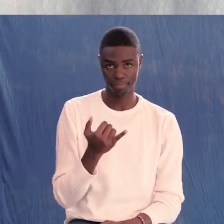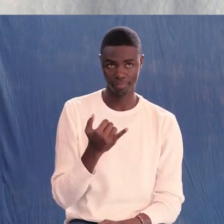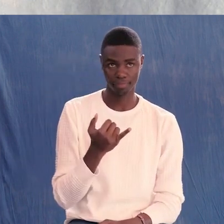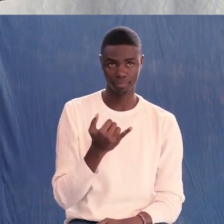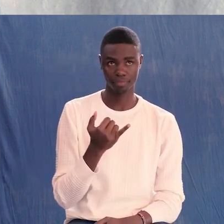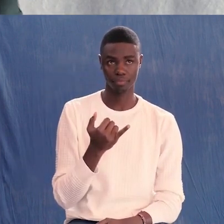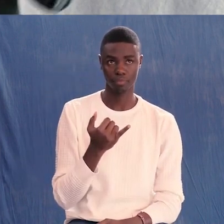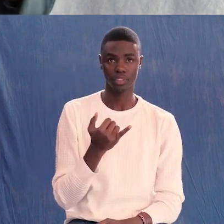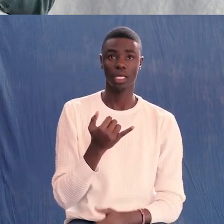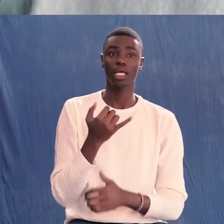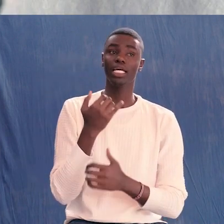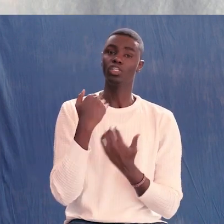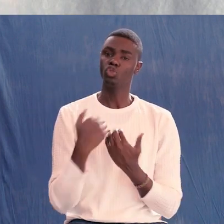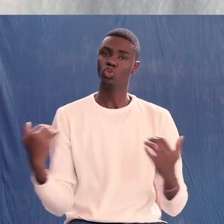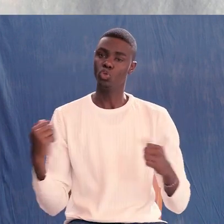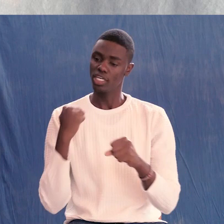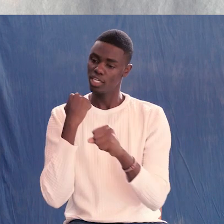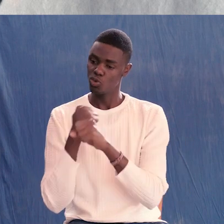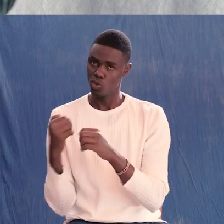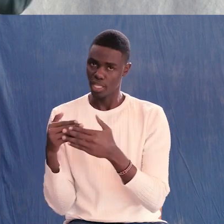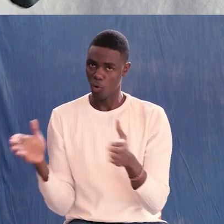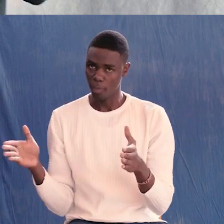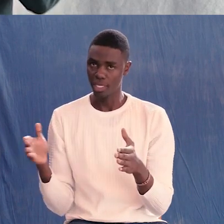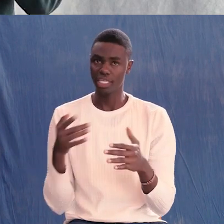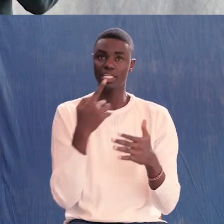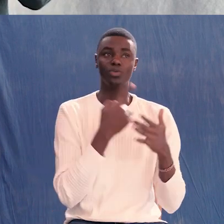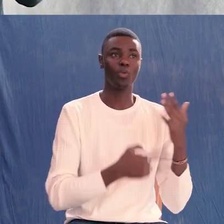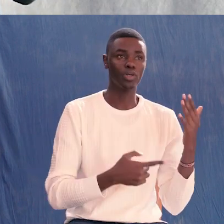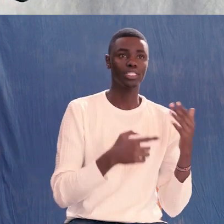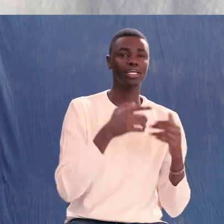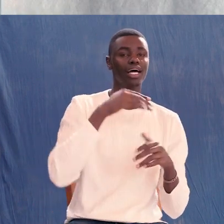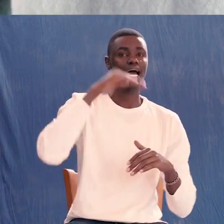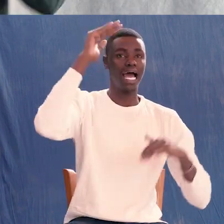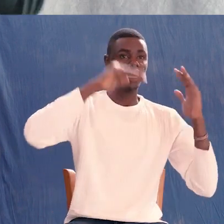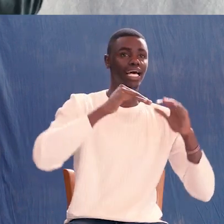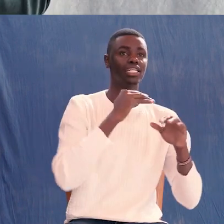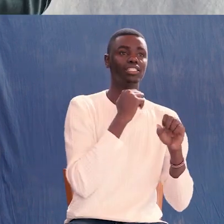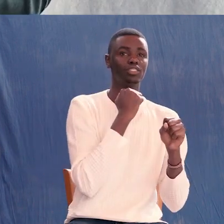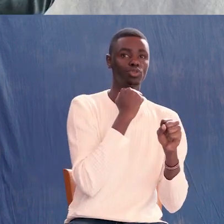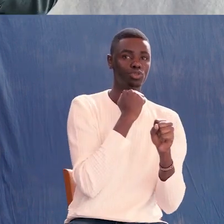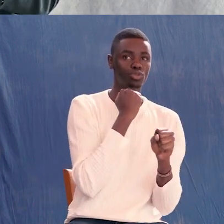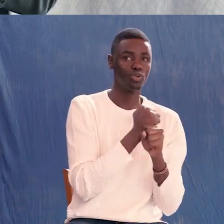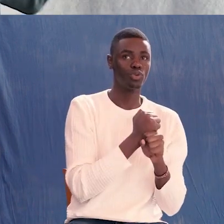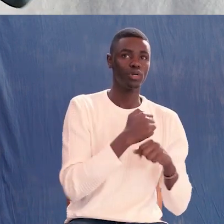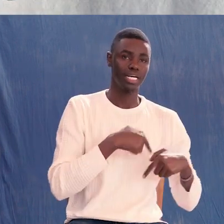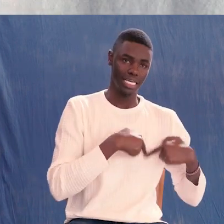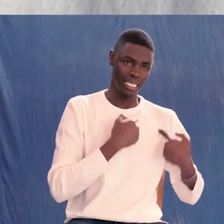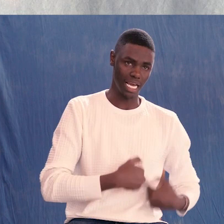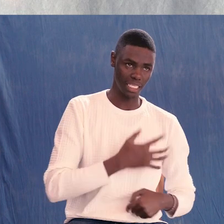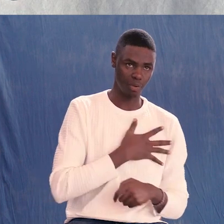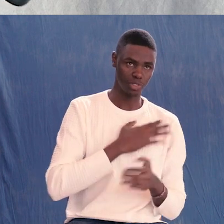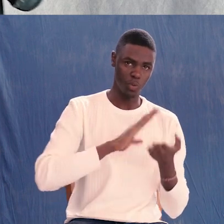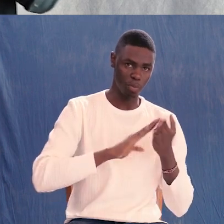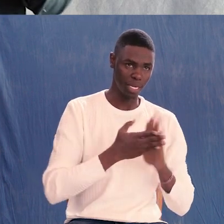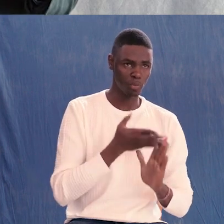because what kids do out in the open is what adults do deep in our hearts. We just get better